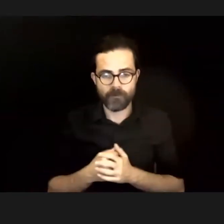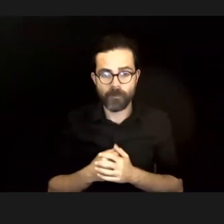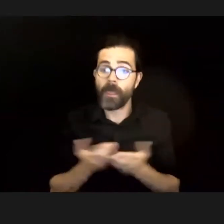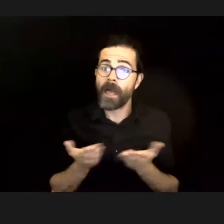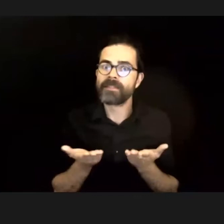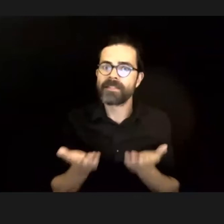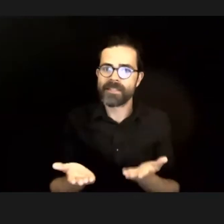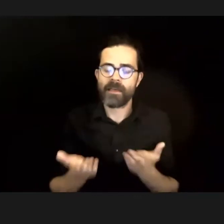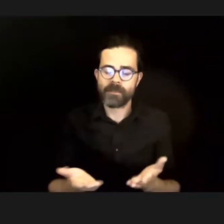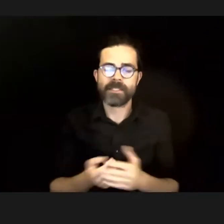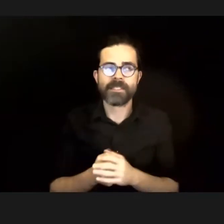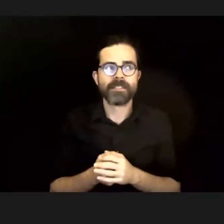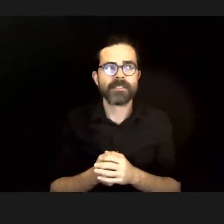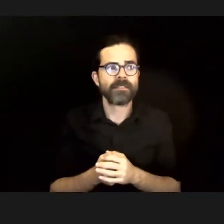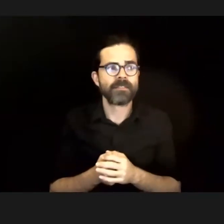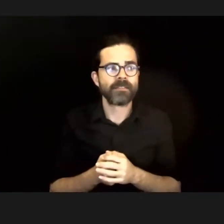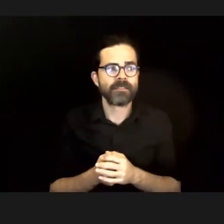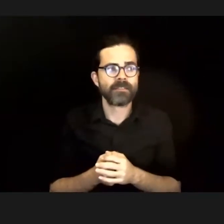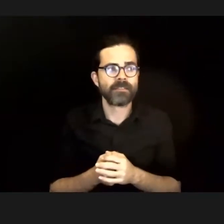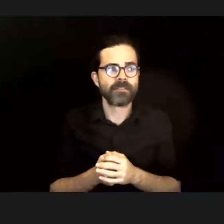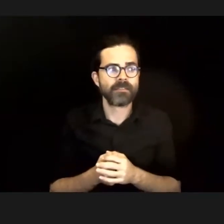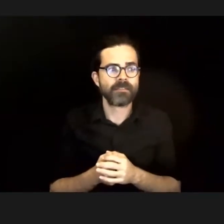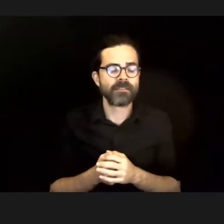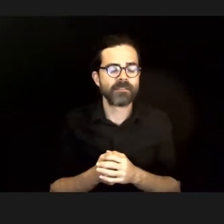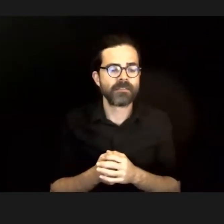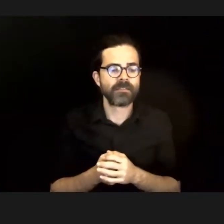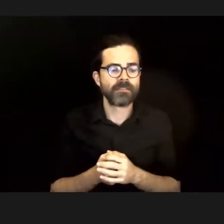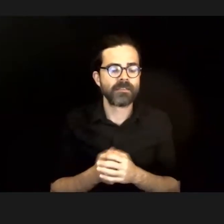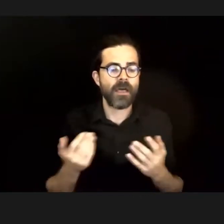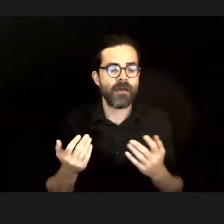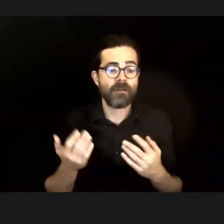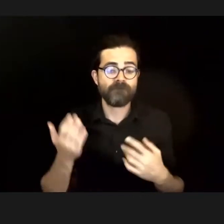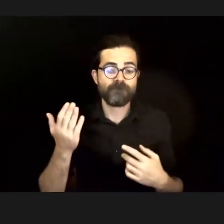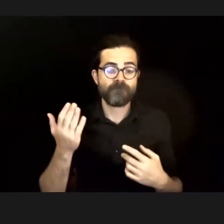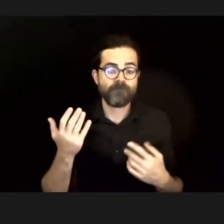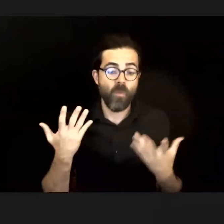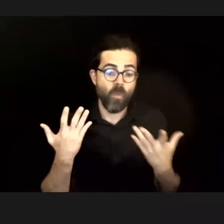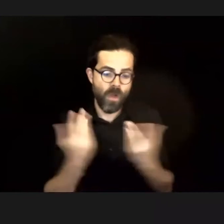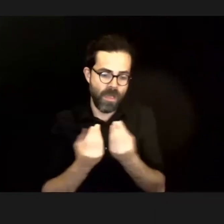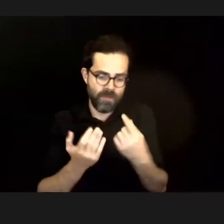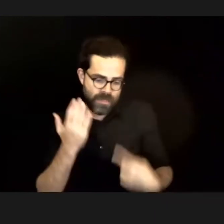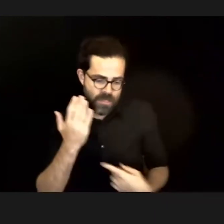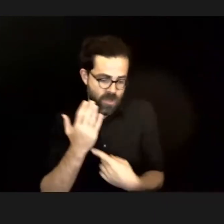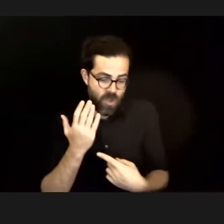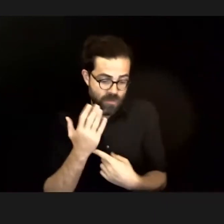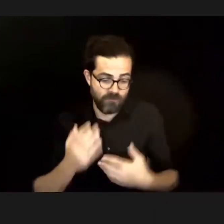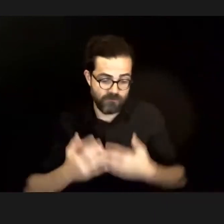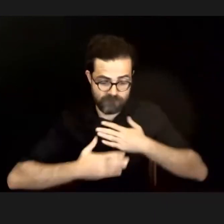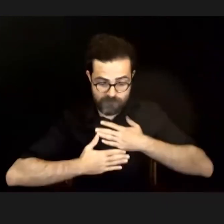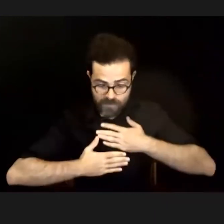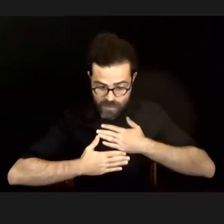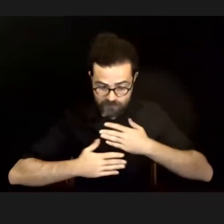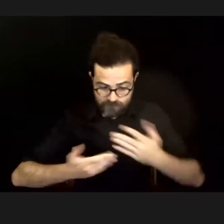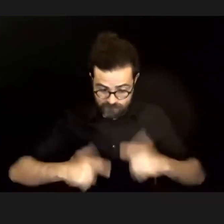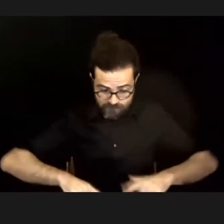on technology, will change my life, will make that even if I'm in a